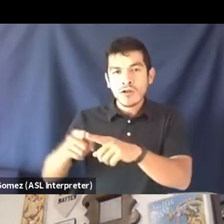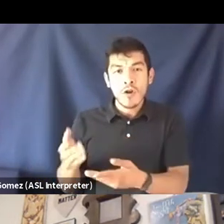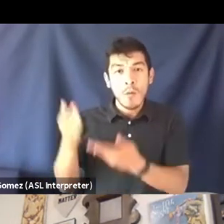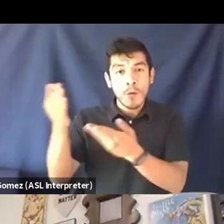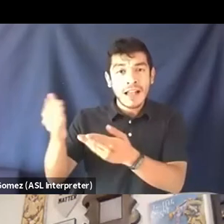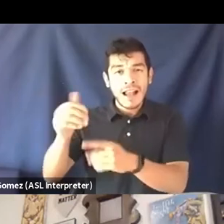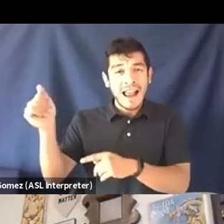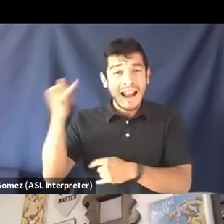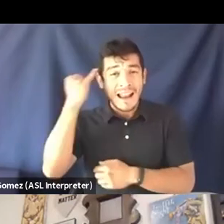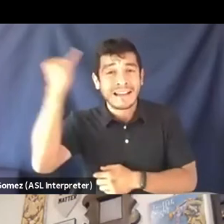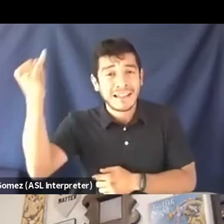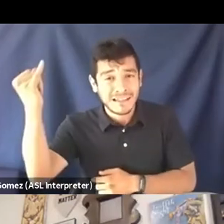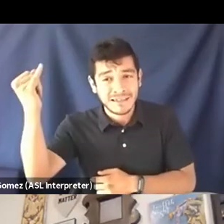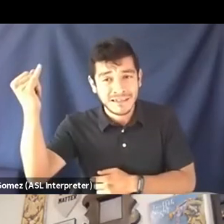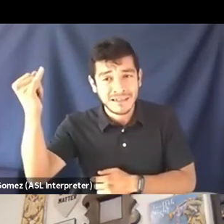theory